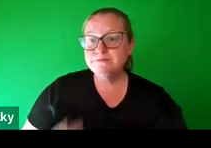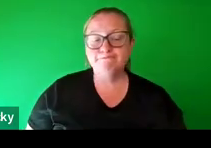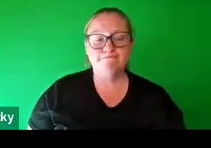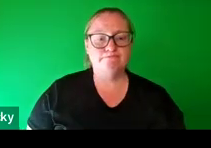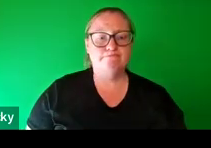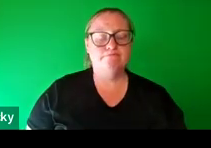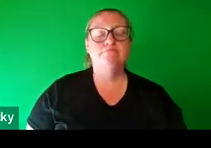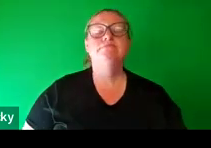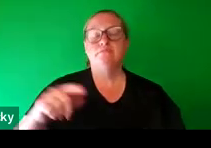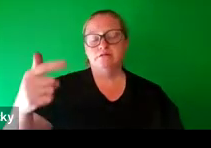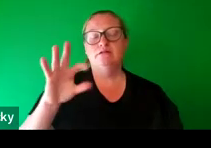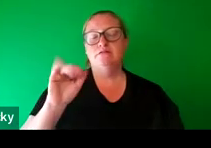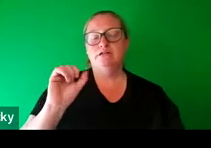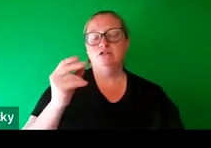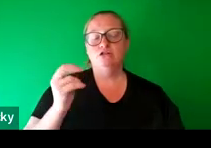Commissioner Fisher.